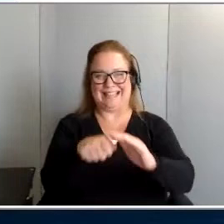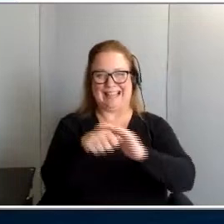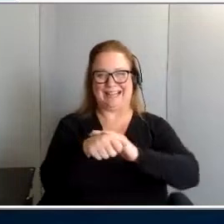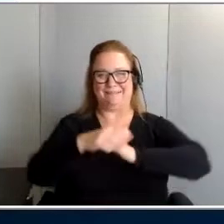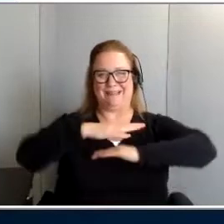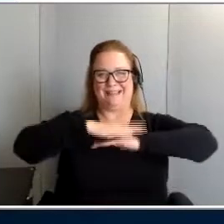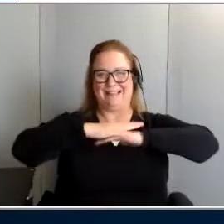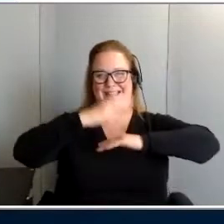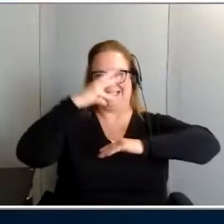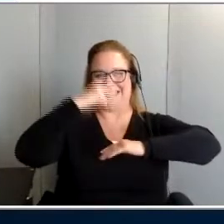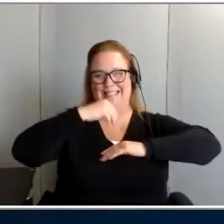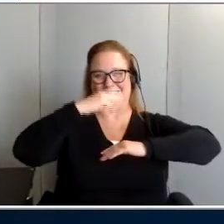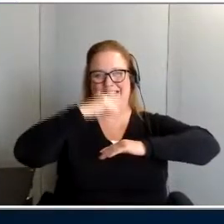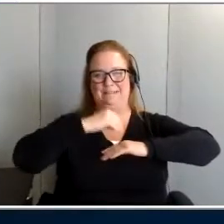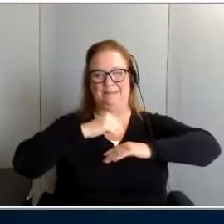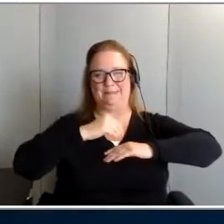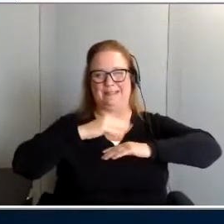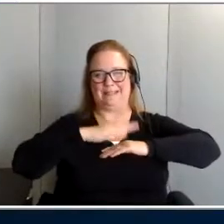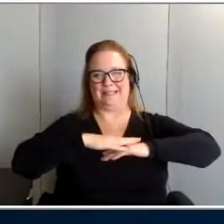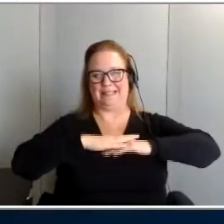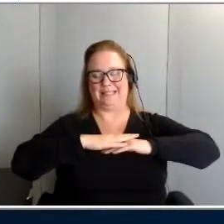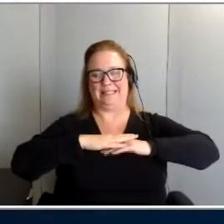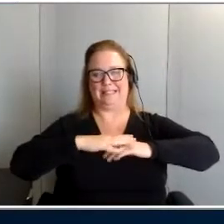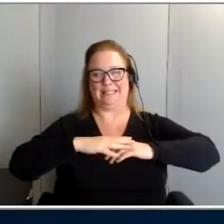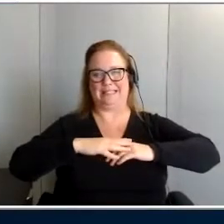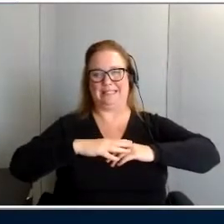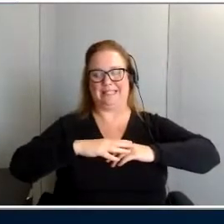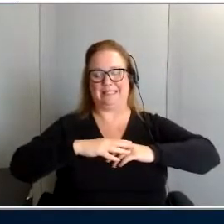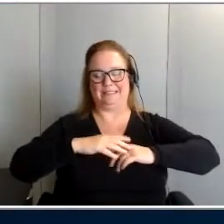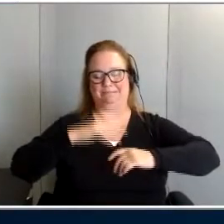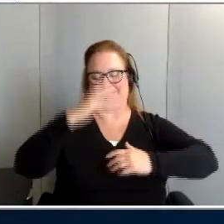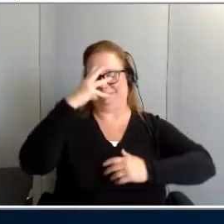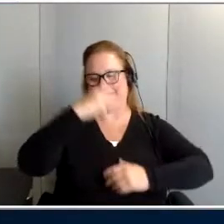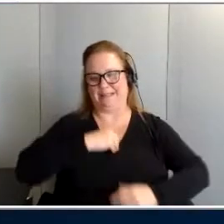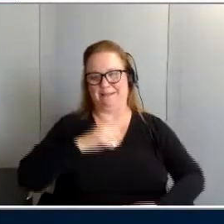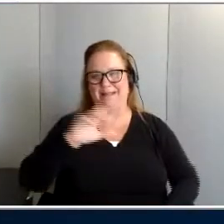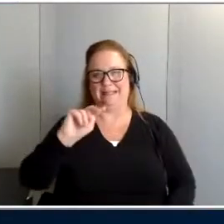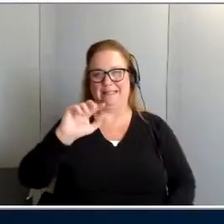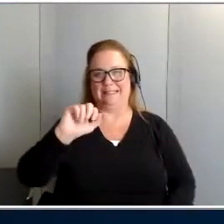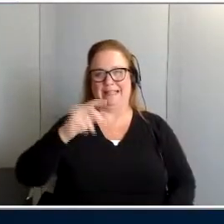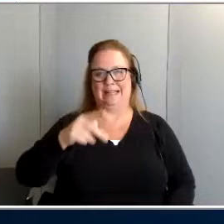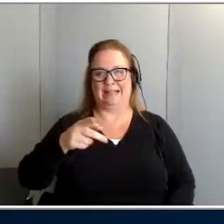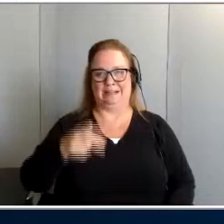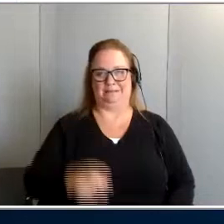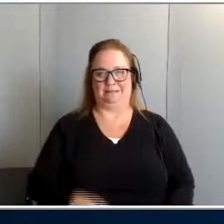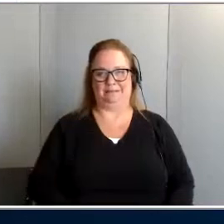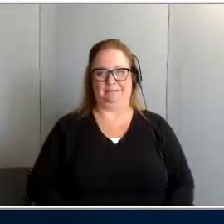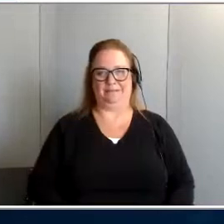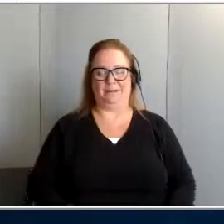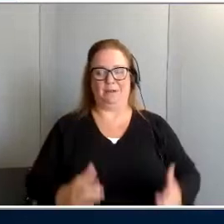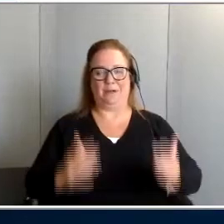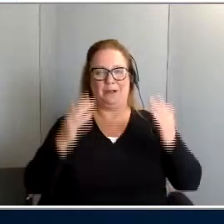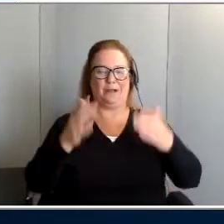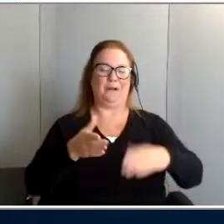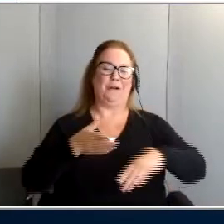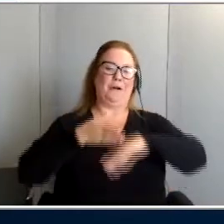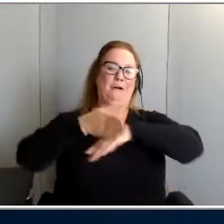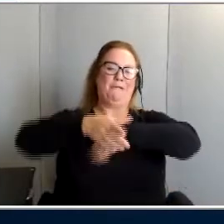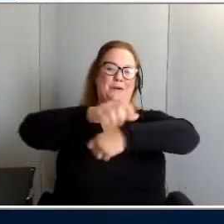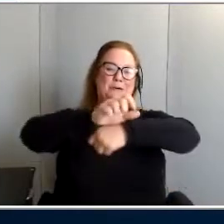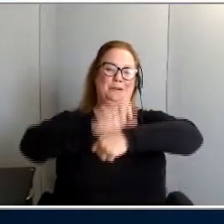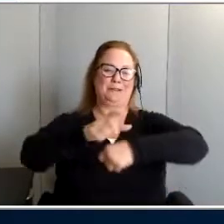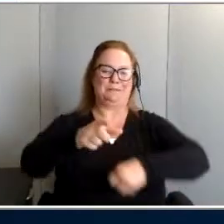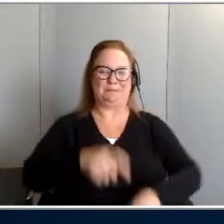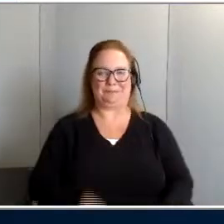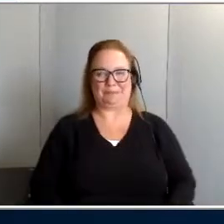sleeping right down here, totally like sacked out. Taking a nap. Taking a nap. I guess we overworked him. Amy, just final thoughts. What do you